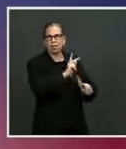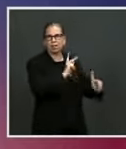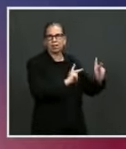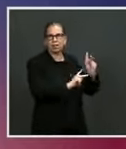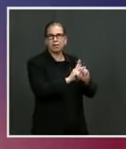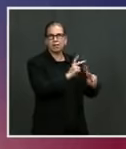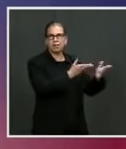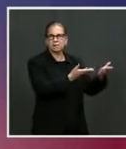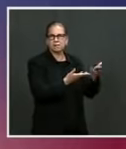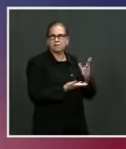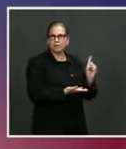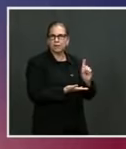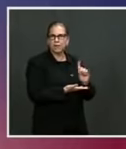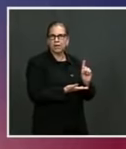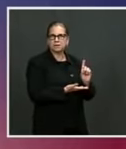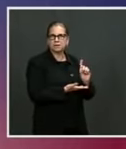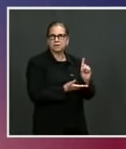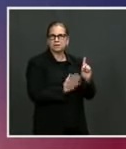of the people.